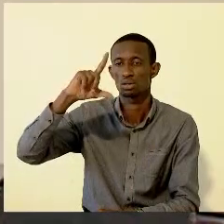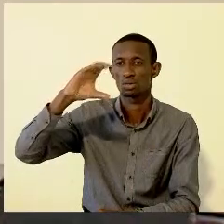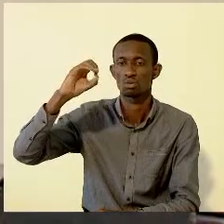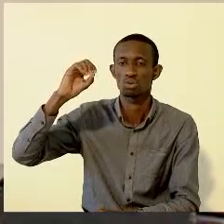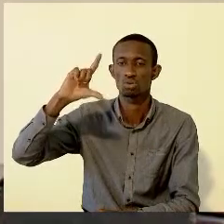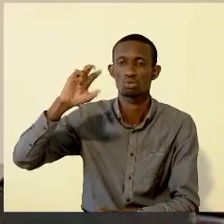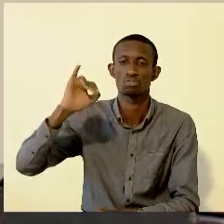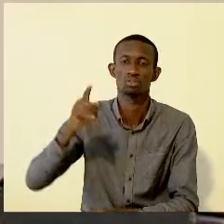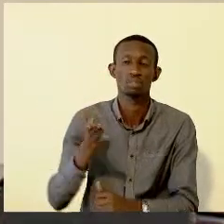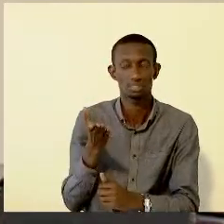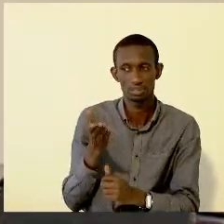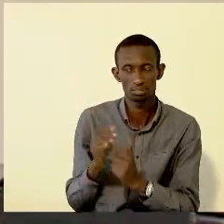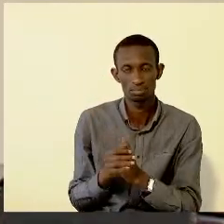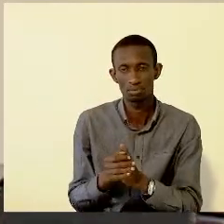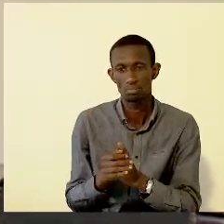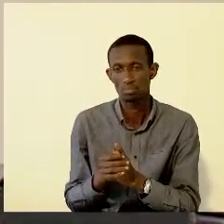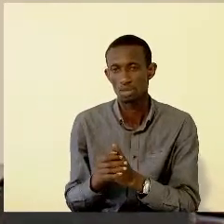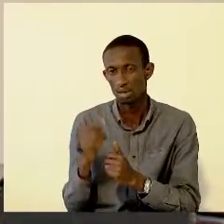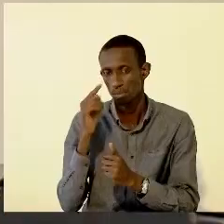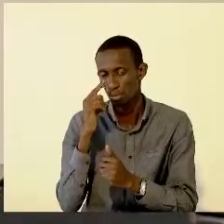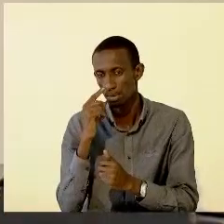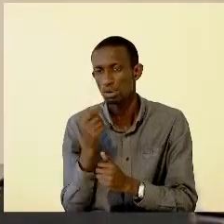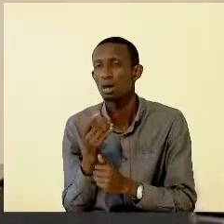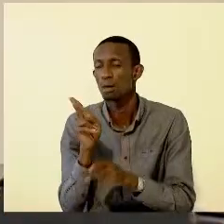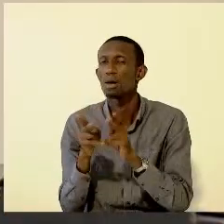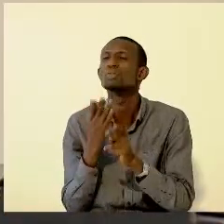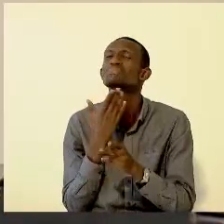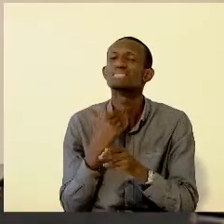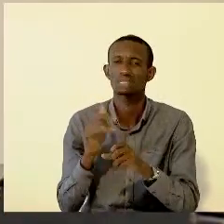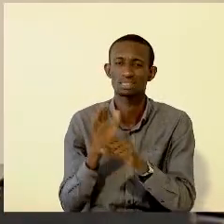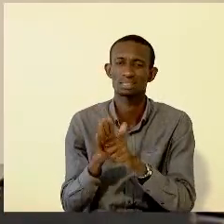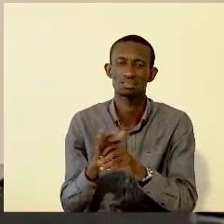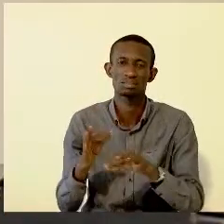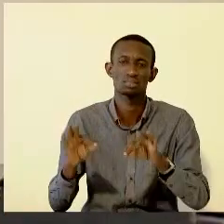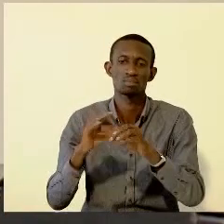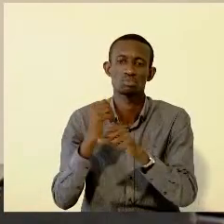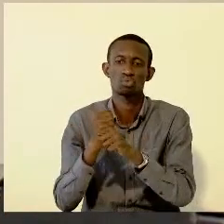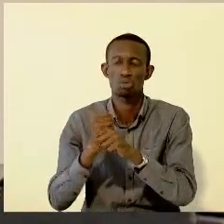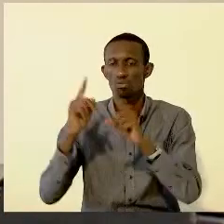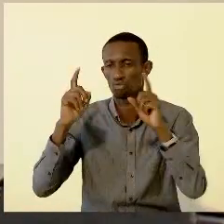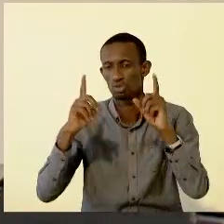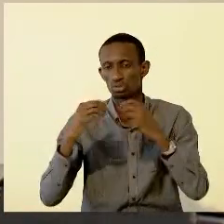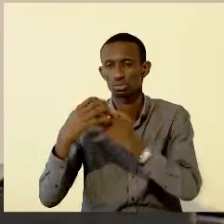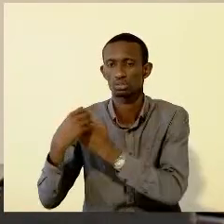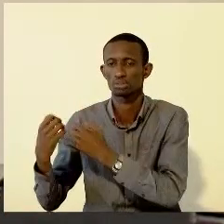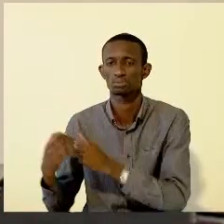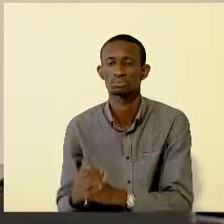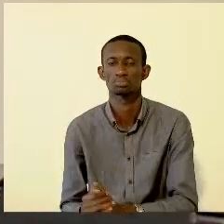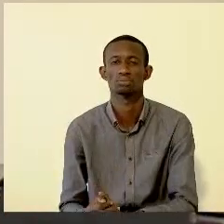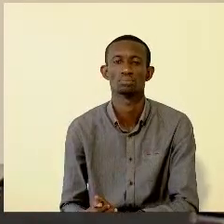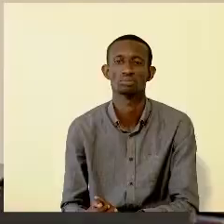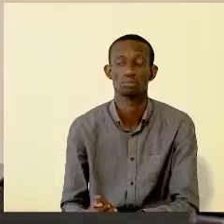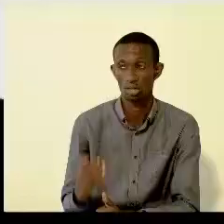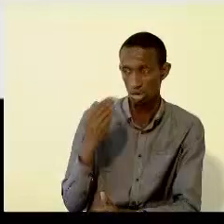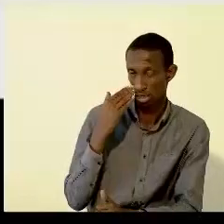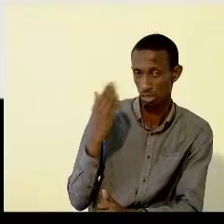a green pigment which is needed in the process of photosynthesis. Then, as you can see